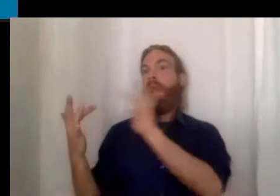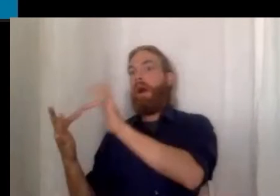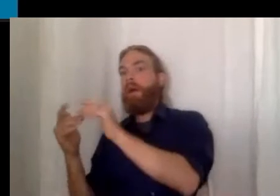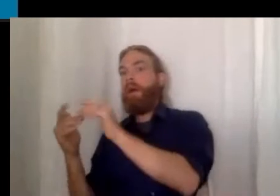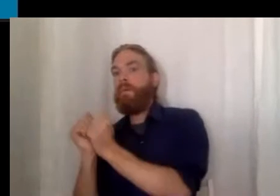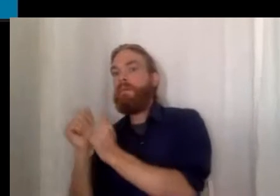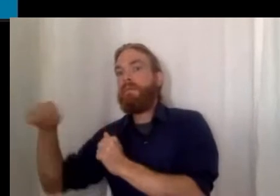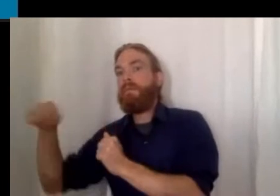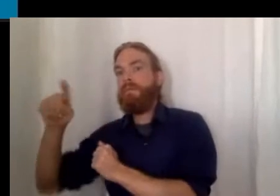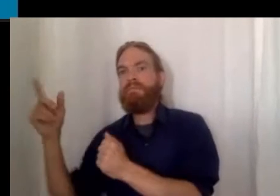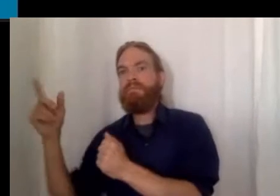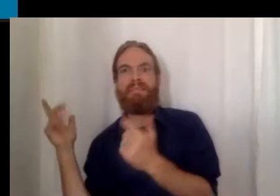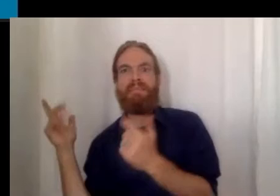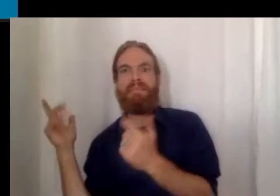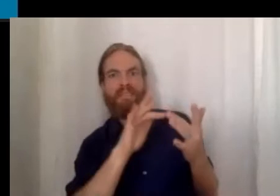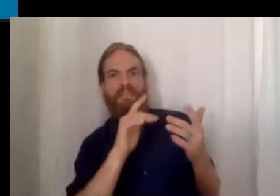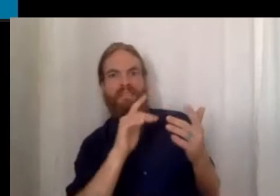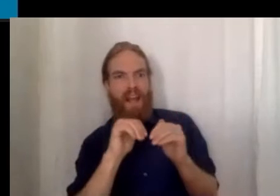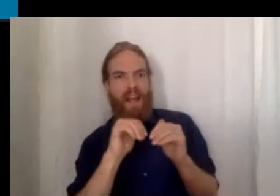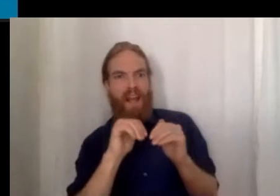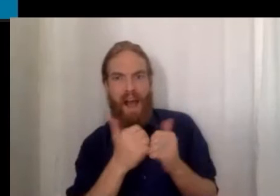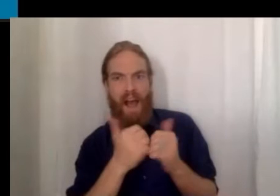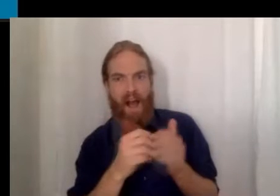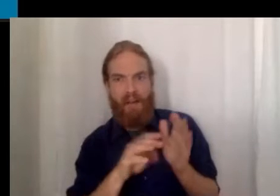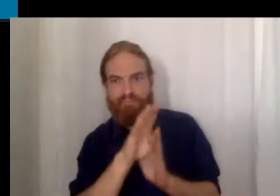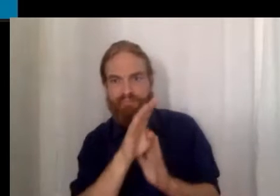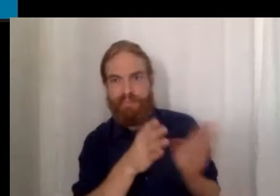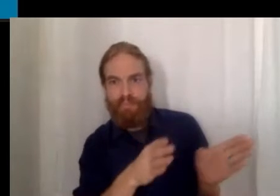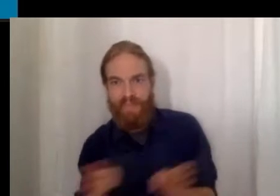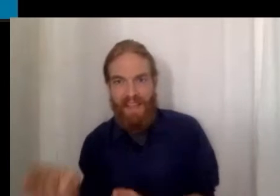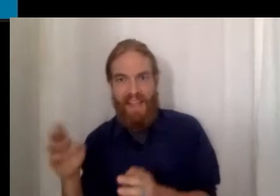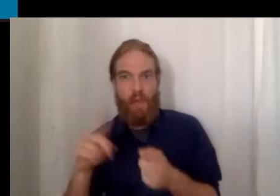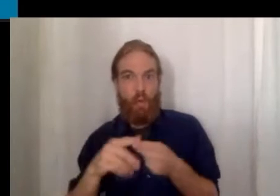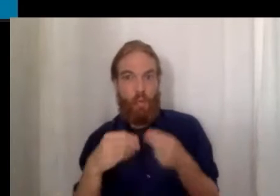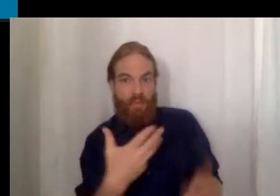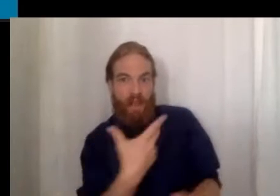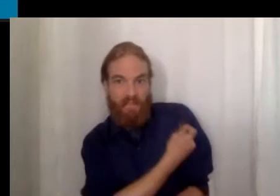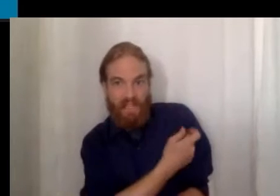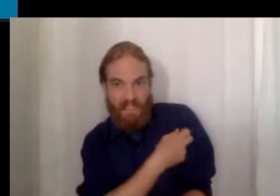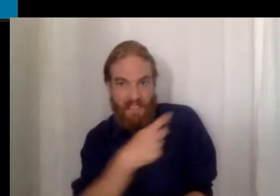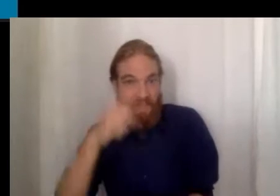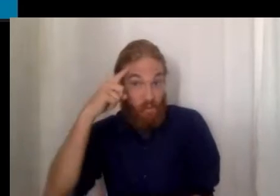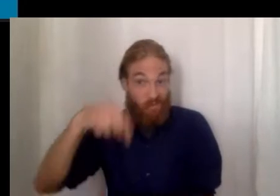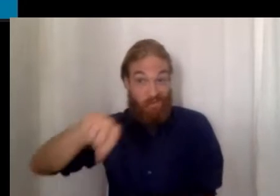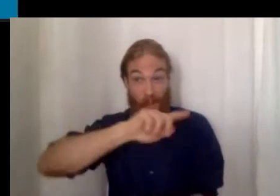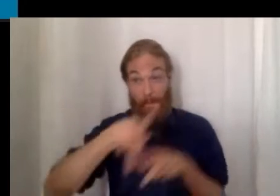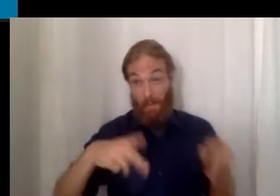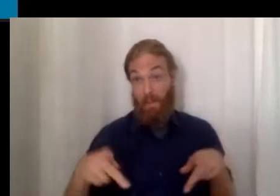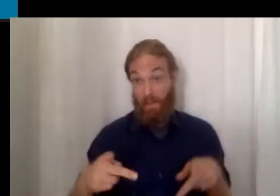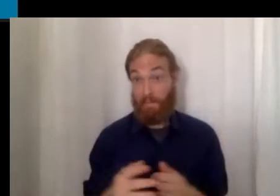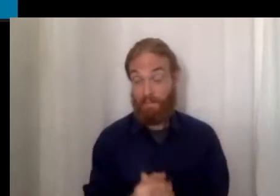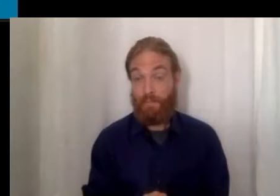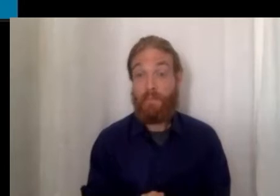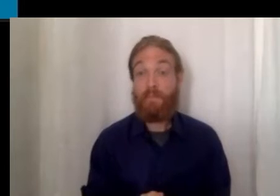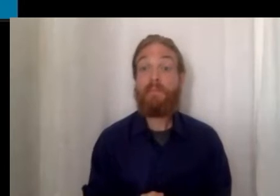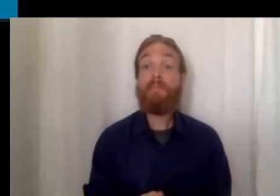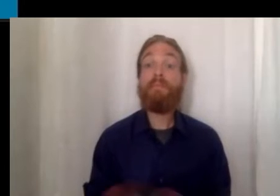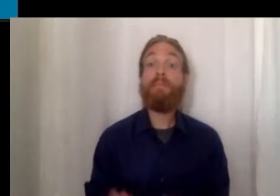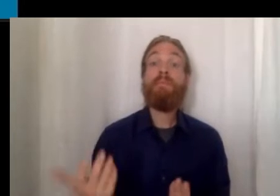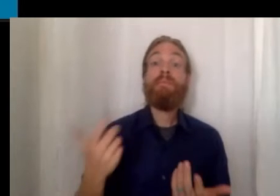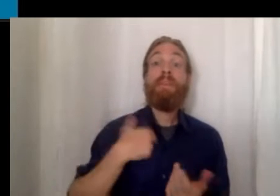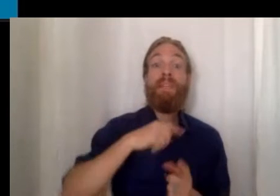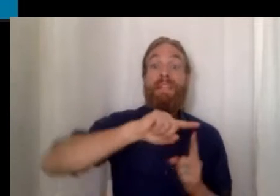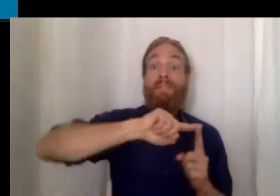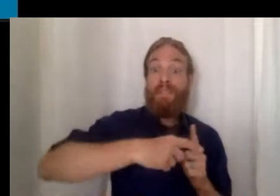going to provide vaccines for their residents, whether that's a first, second, or a third dose, as the third doses are